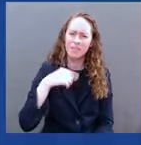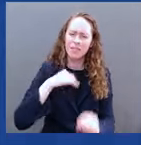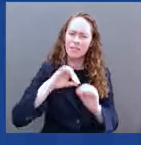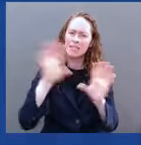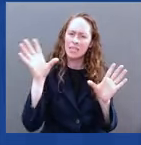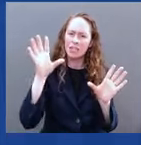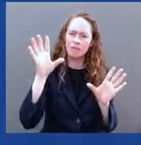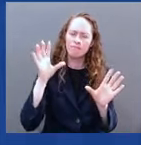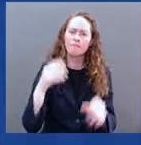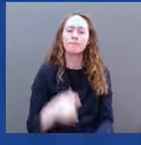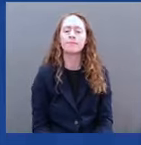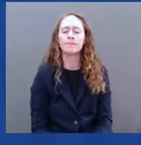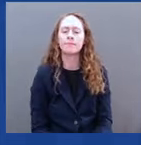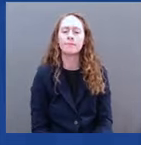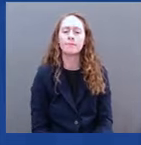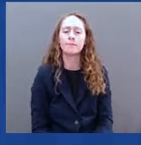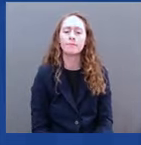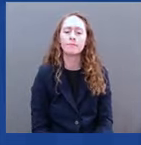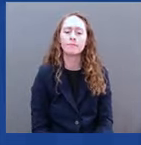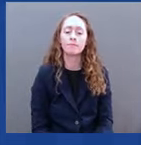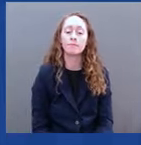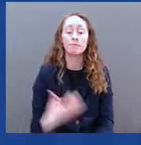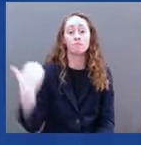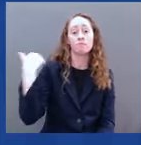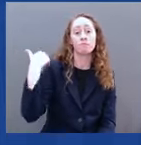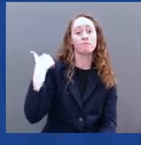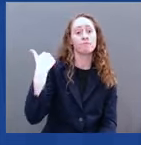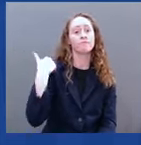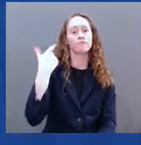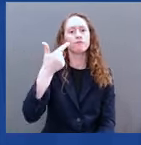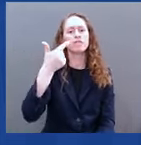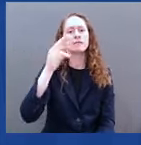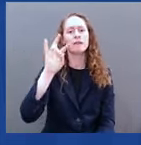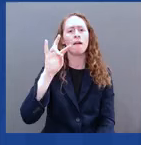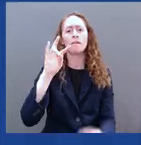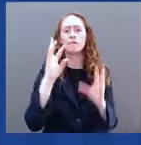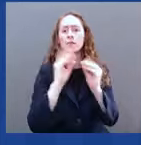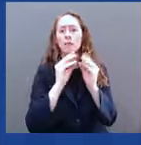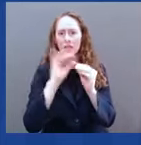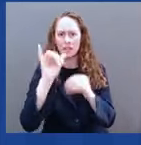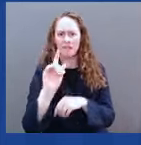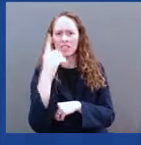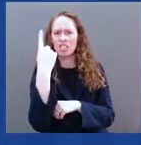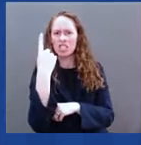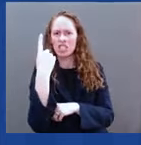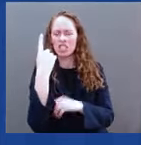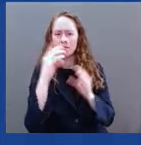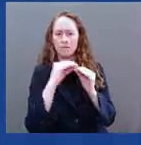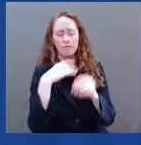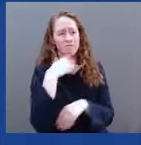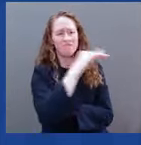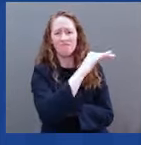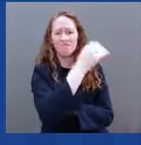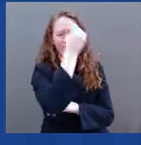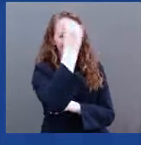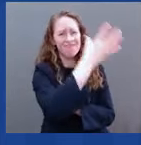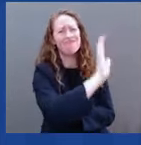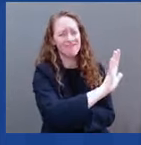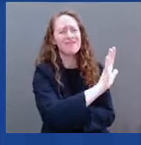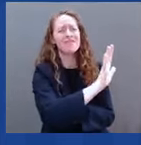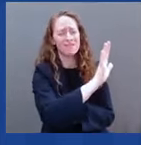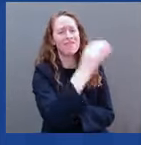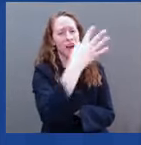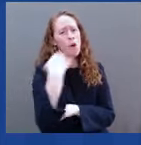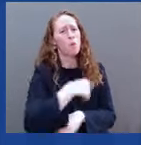America's back. And one of my counterparts, colleagues, head of state said, for how long? For how